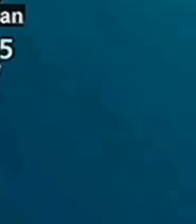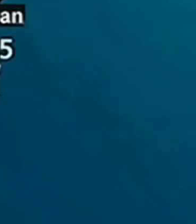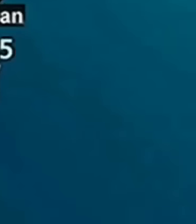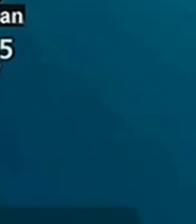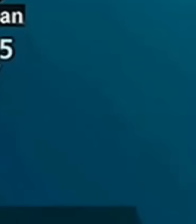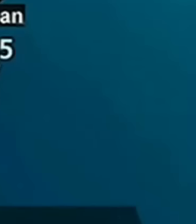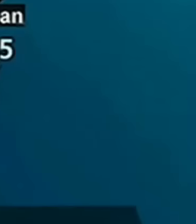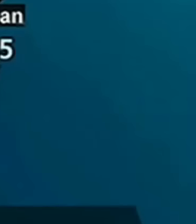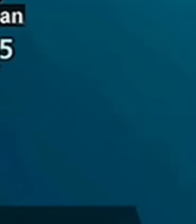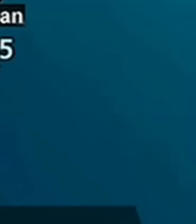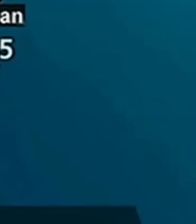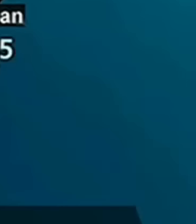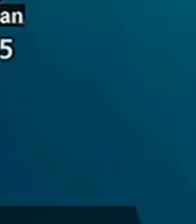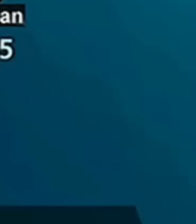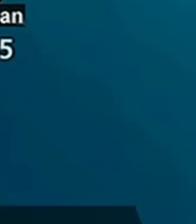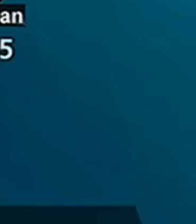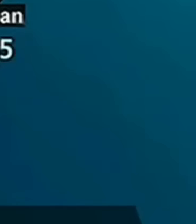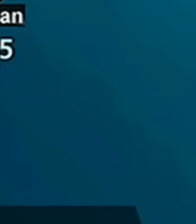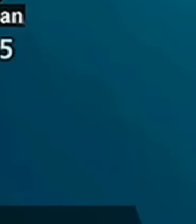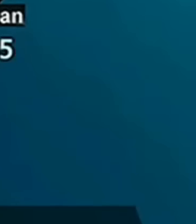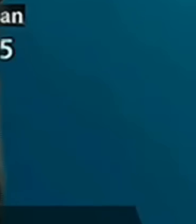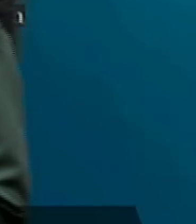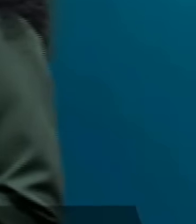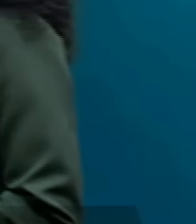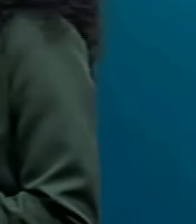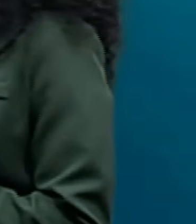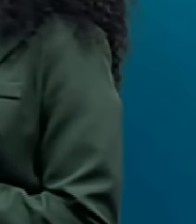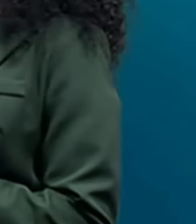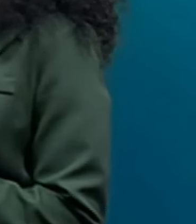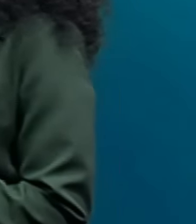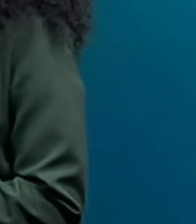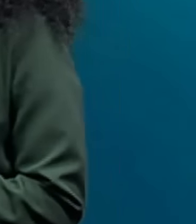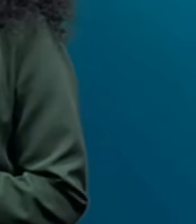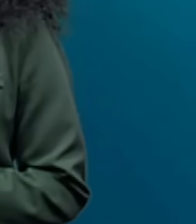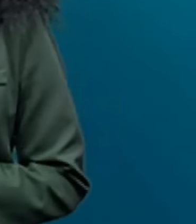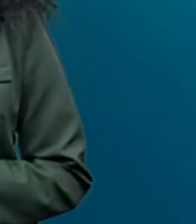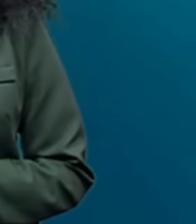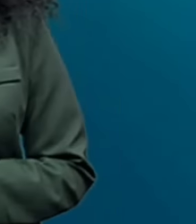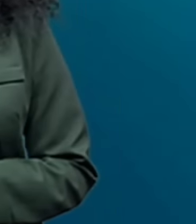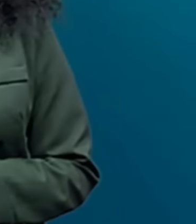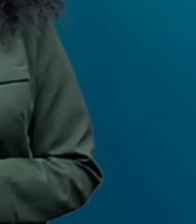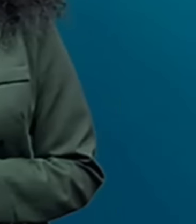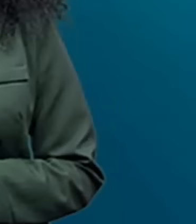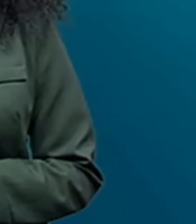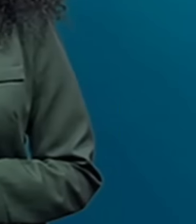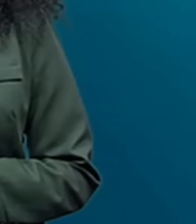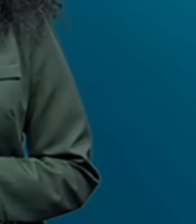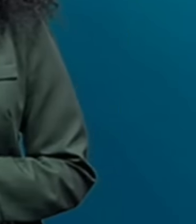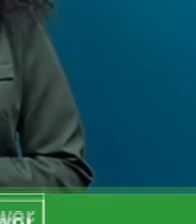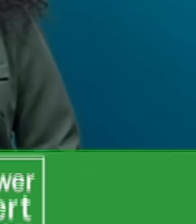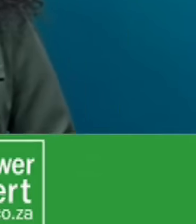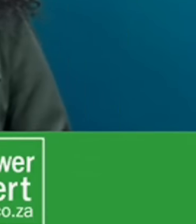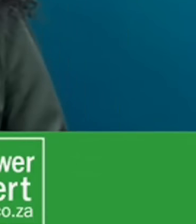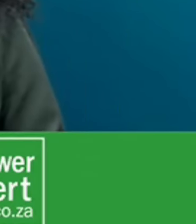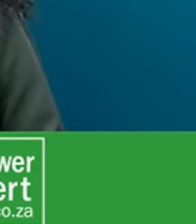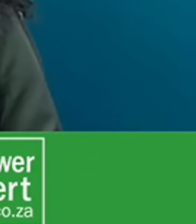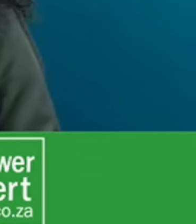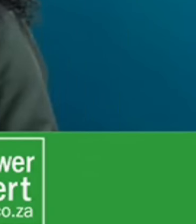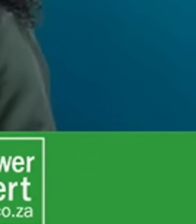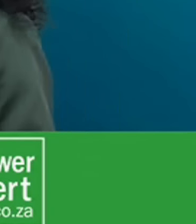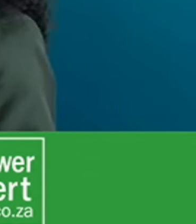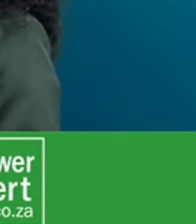Leboga ke adimile ke le dumedise babogedi ko gae a re lebelele maemo a bosa bosego jo fa re lebelela ko bophirima jwa naga go tla nna le lekhubula moya o tsididi le masarasarana a